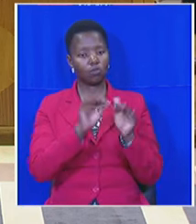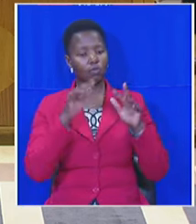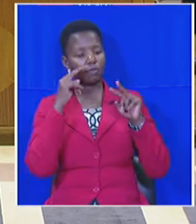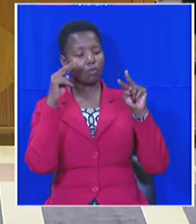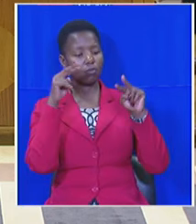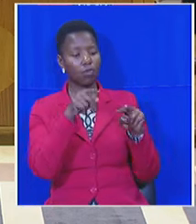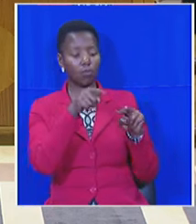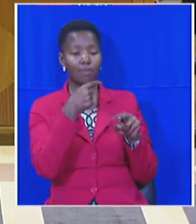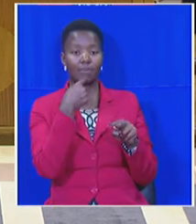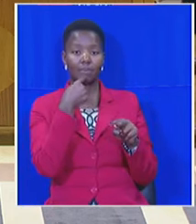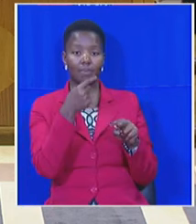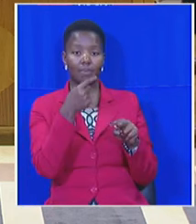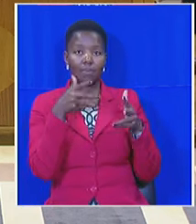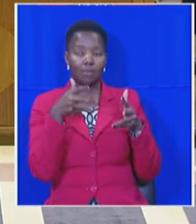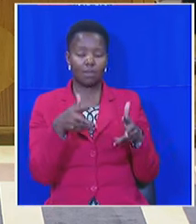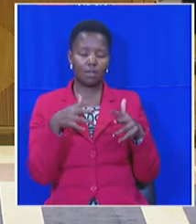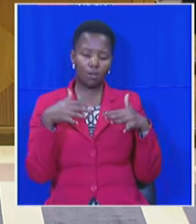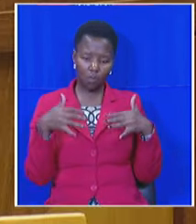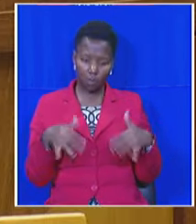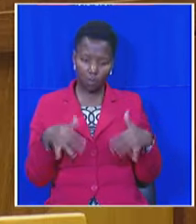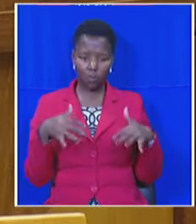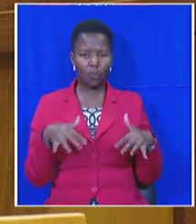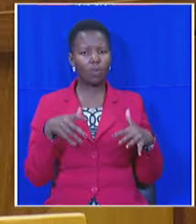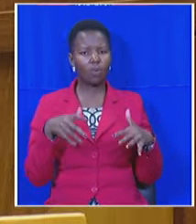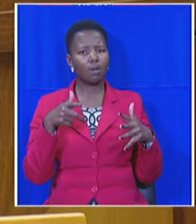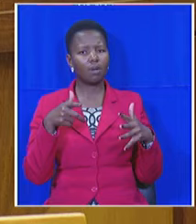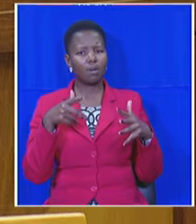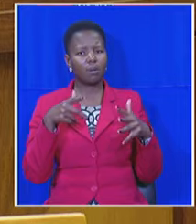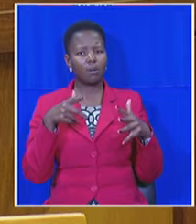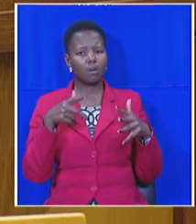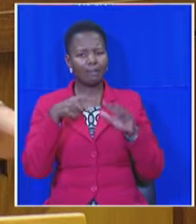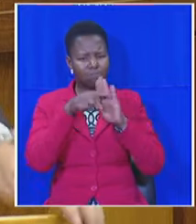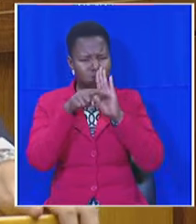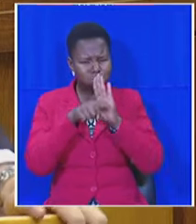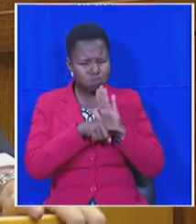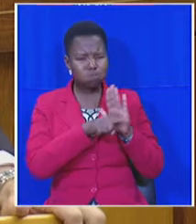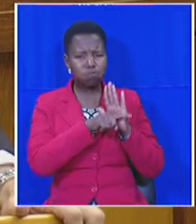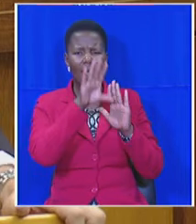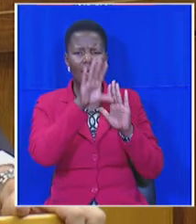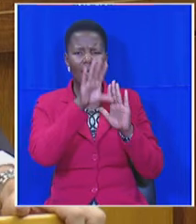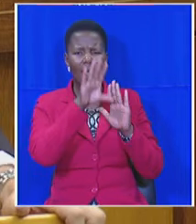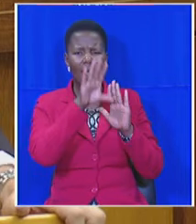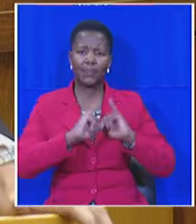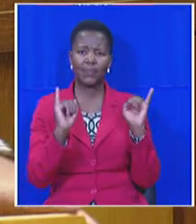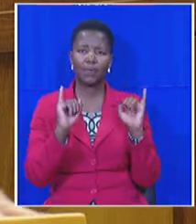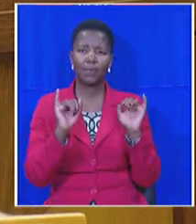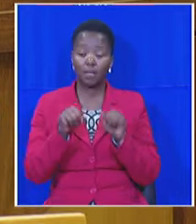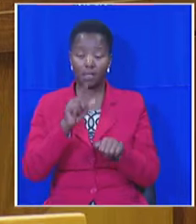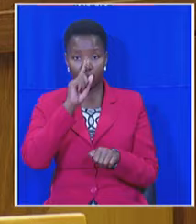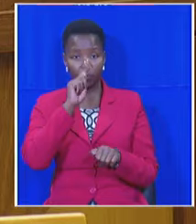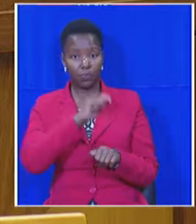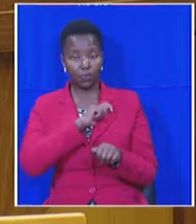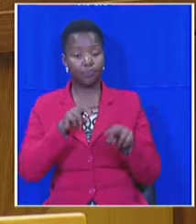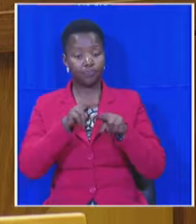bulwark against overwhelming wickedness. The problem, of course, is that it is true. National